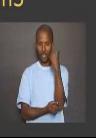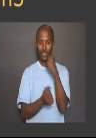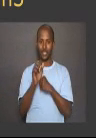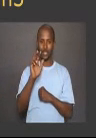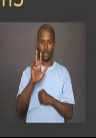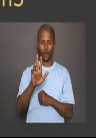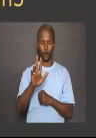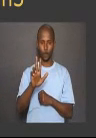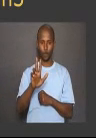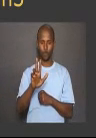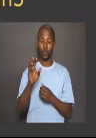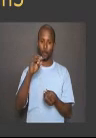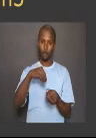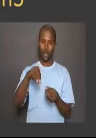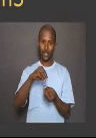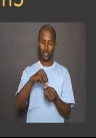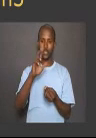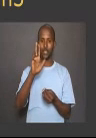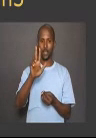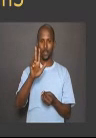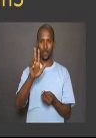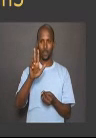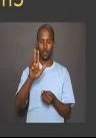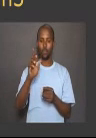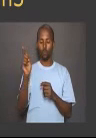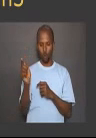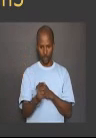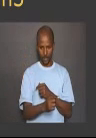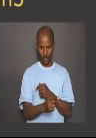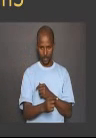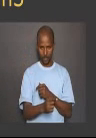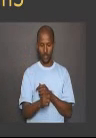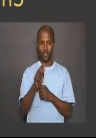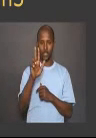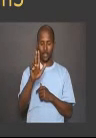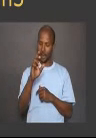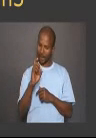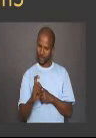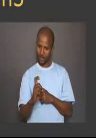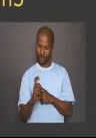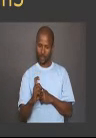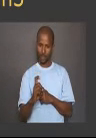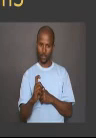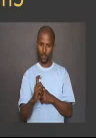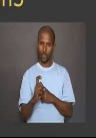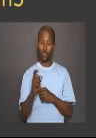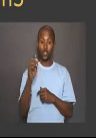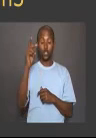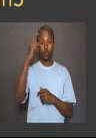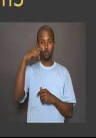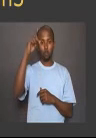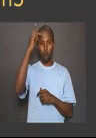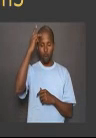3 plus 3 over 3x to the